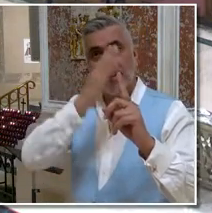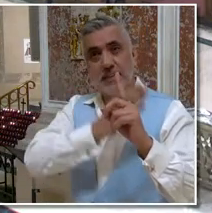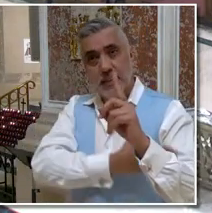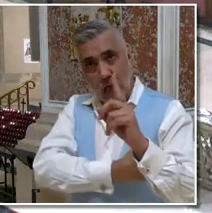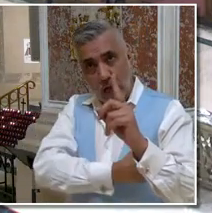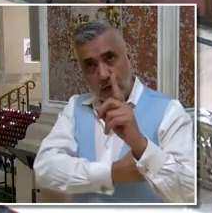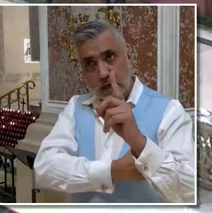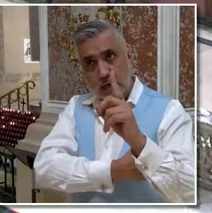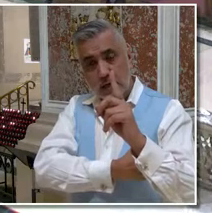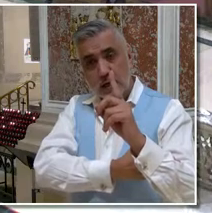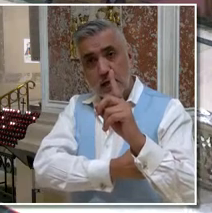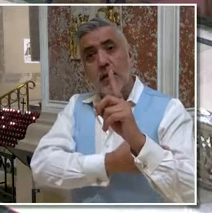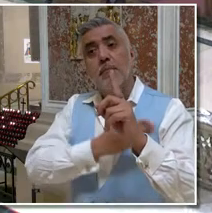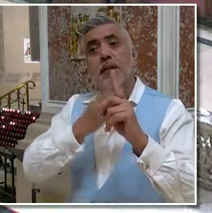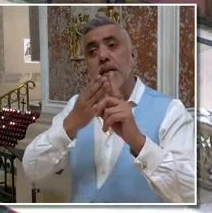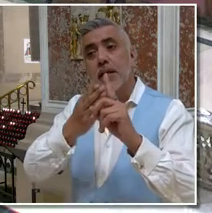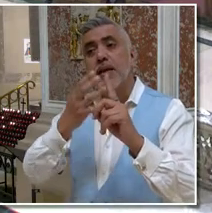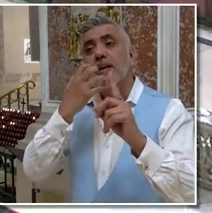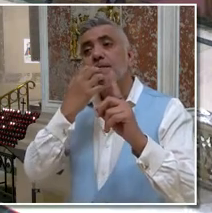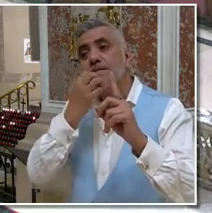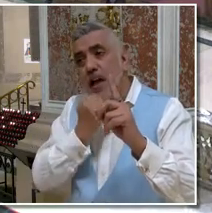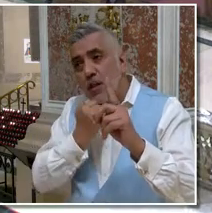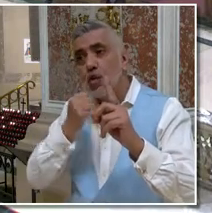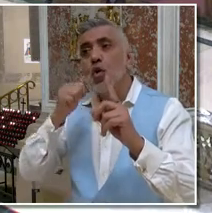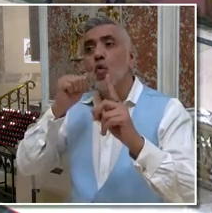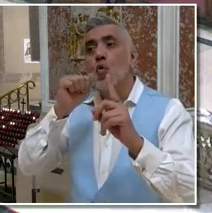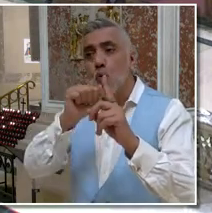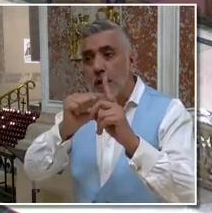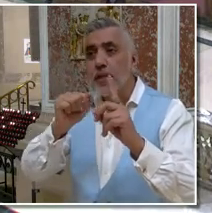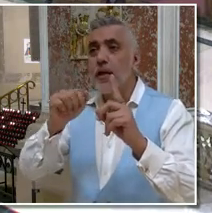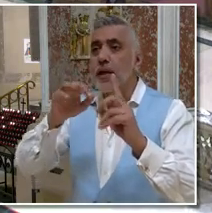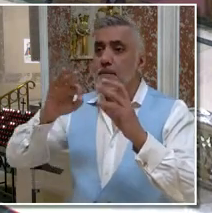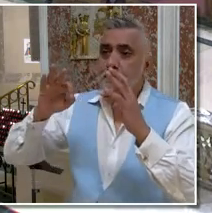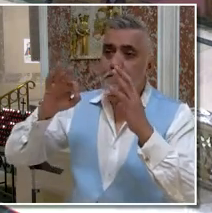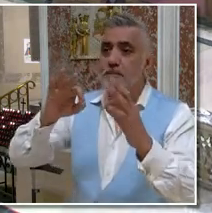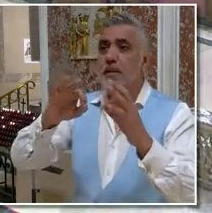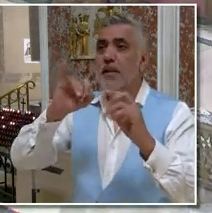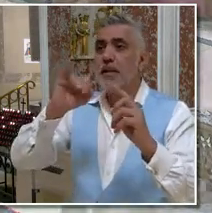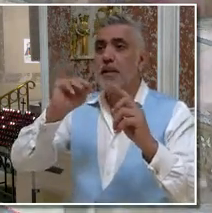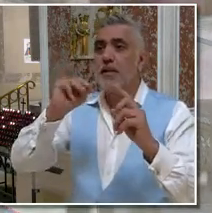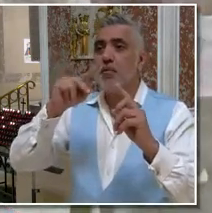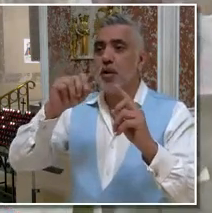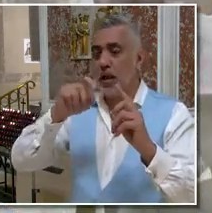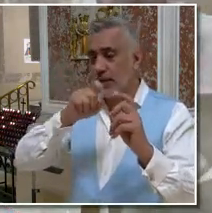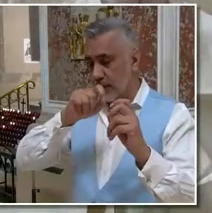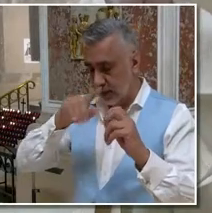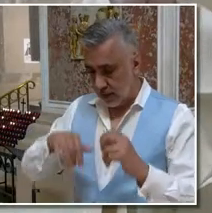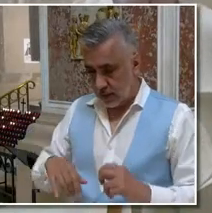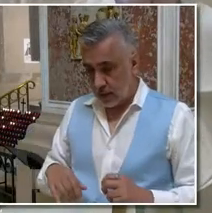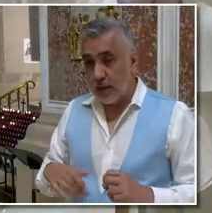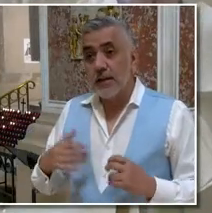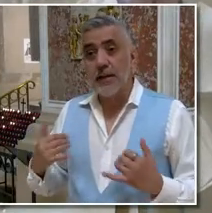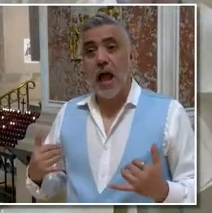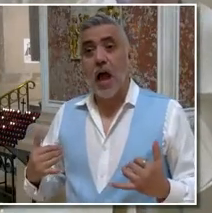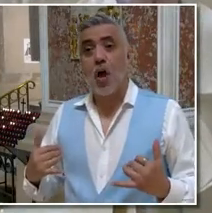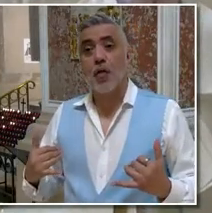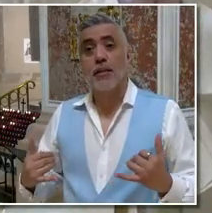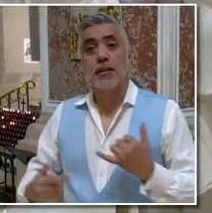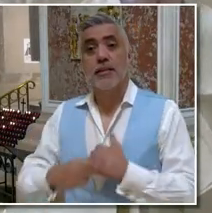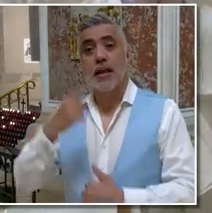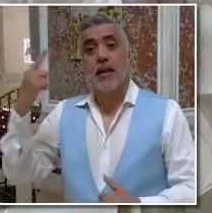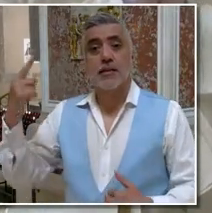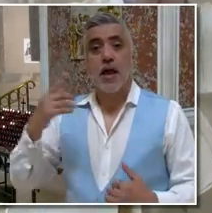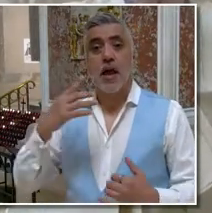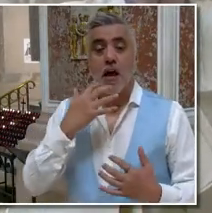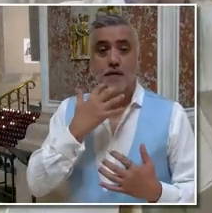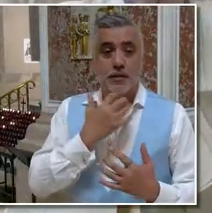begotten, endow you with the prize of immortality. Amen. Now that the days of the Lord's